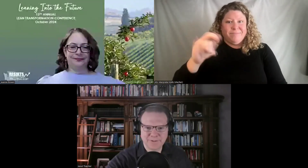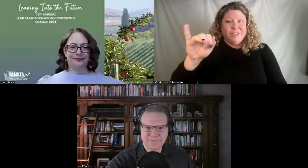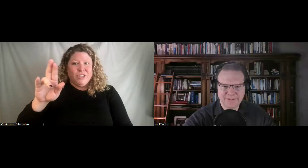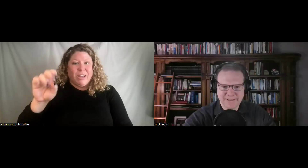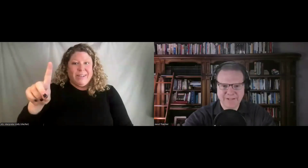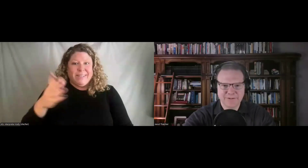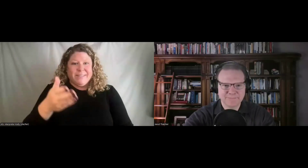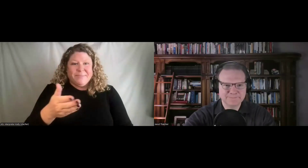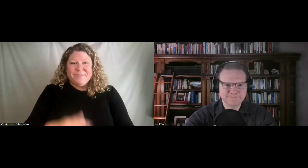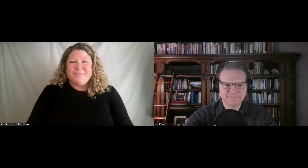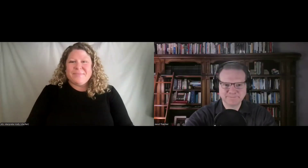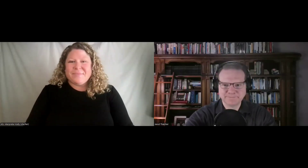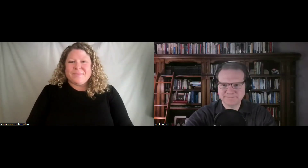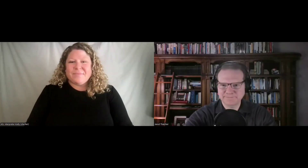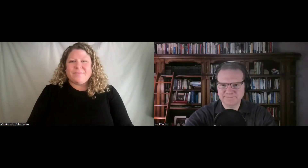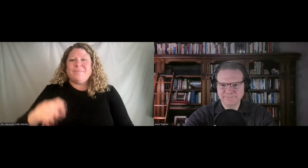Perfect. Thank you.